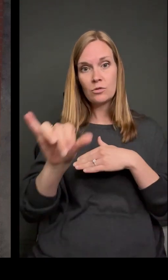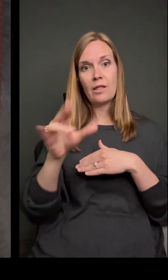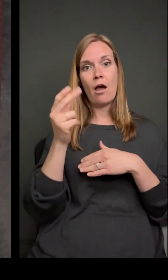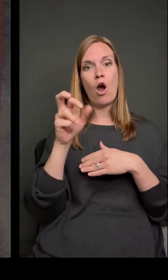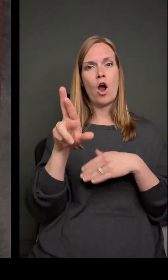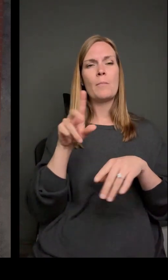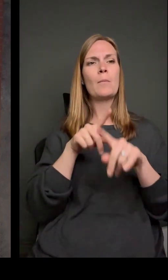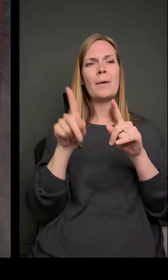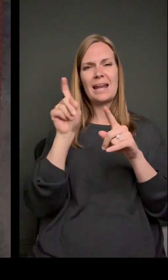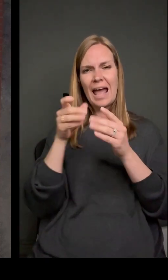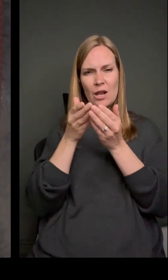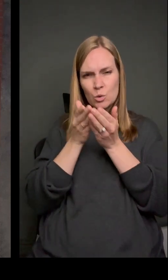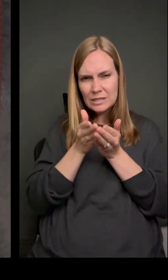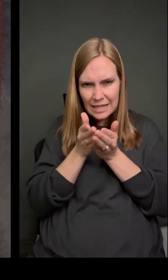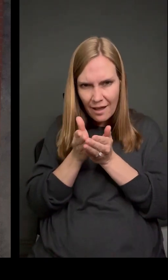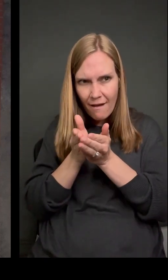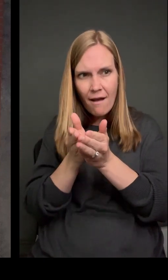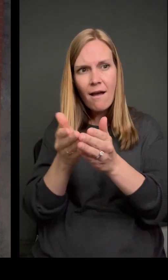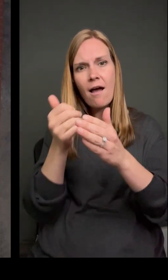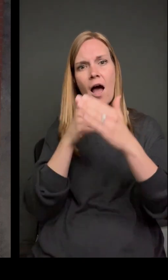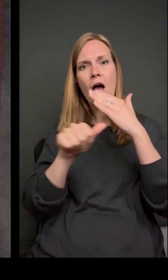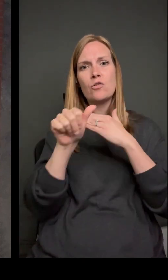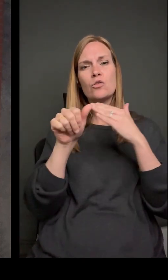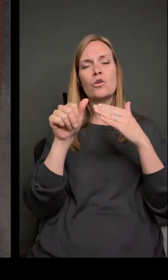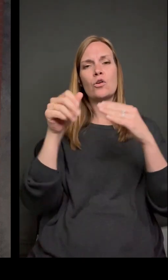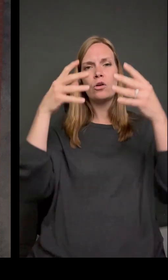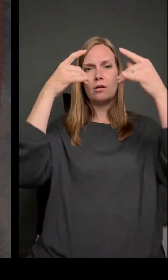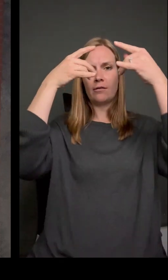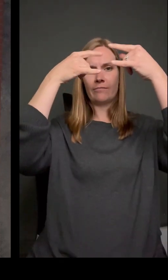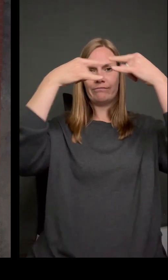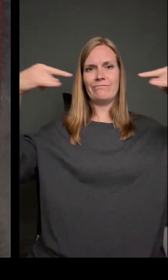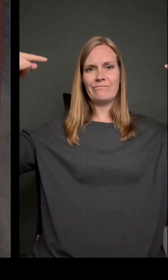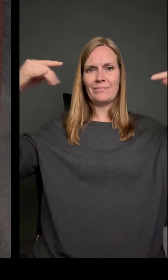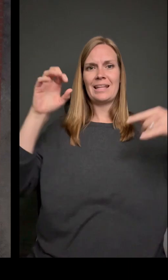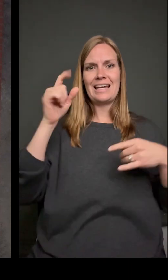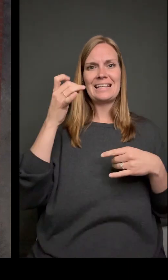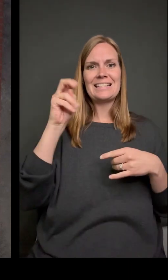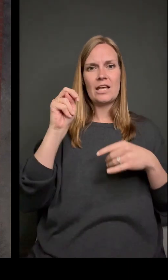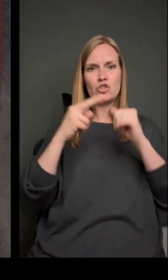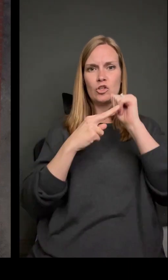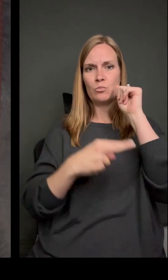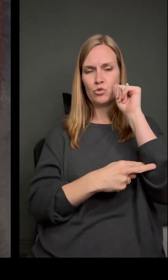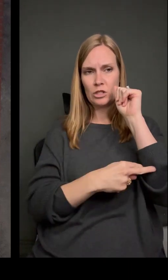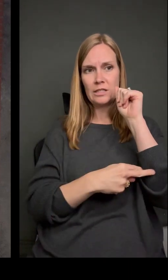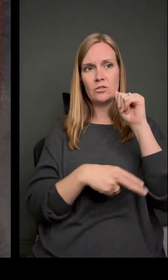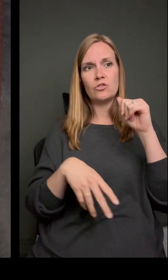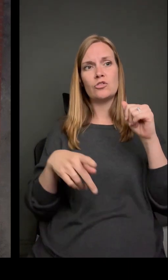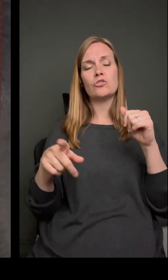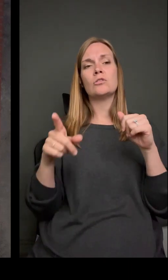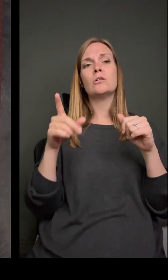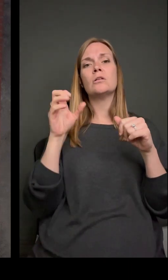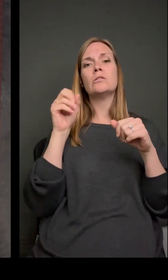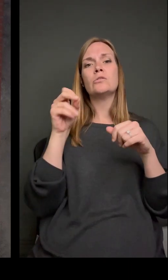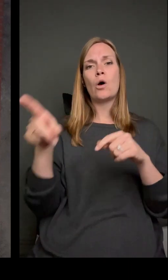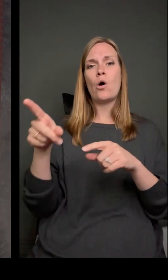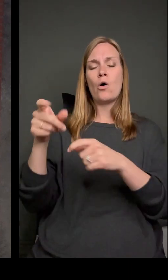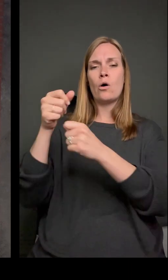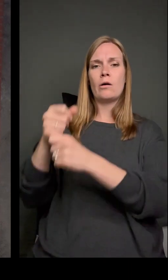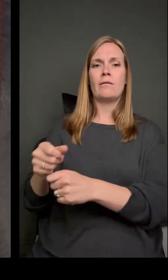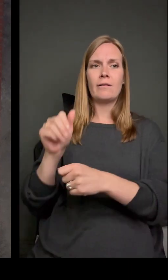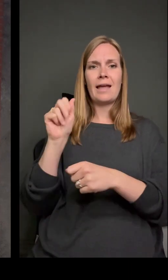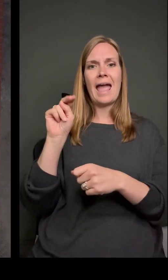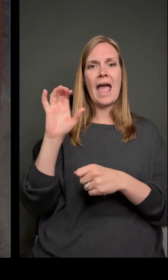sail his little craft underneath the long extension bridge that connects one side of the harbor to the other. He did that. He anchored his boat. He went